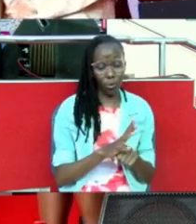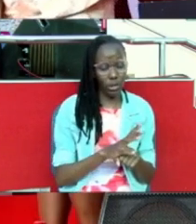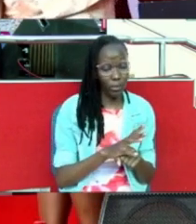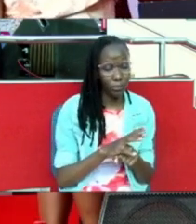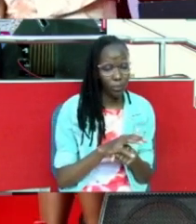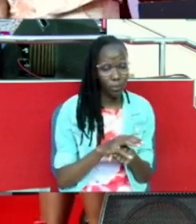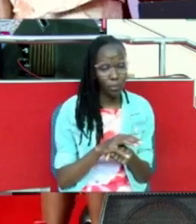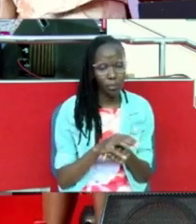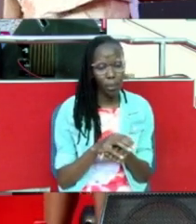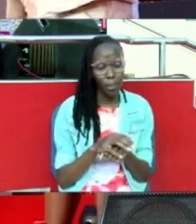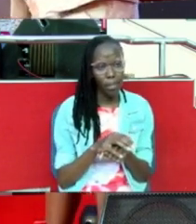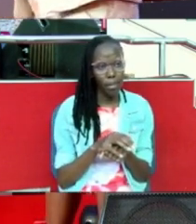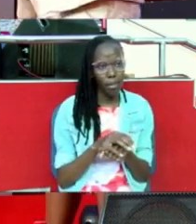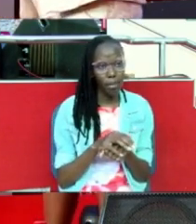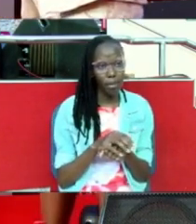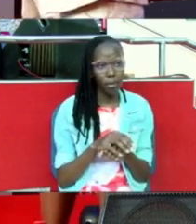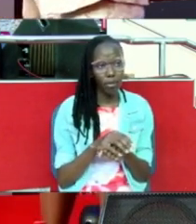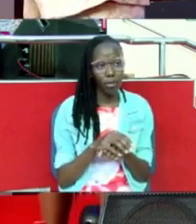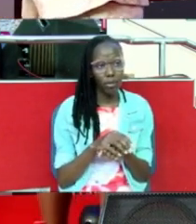And